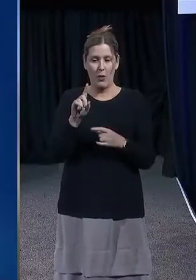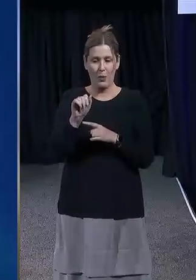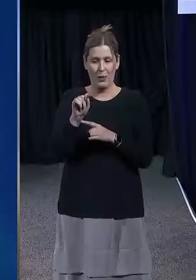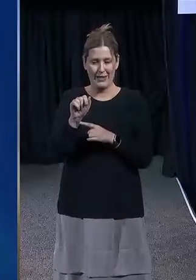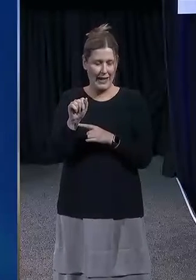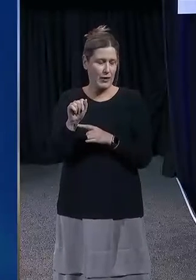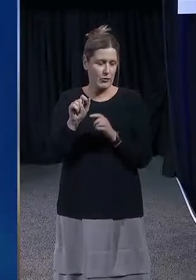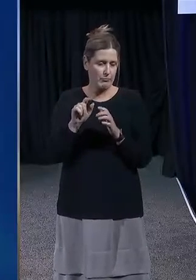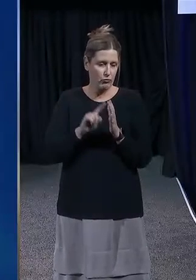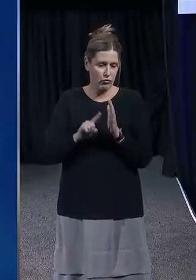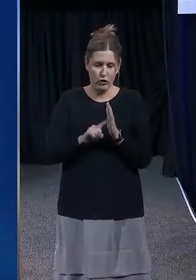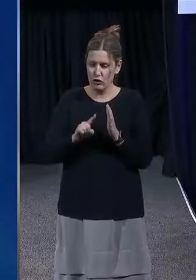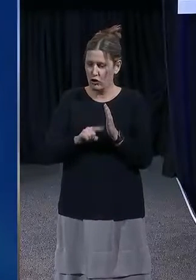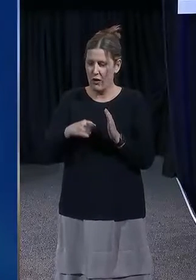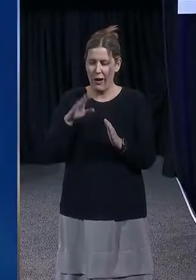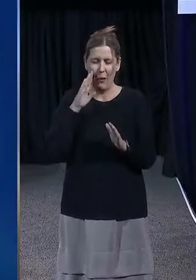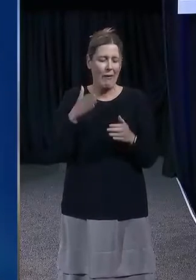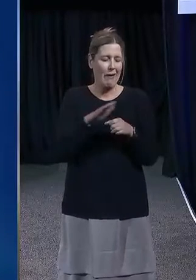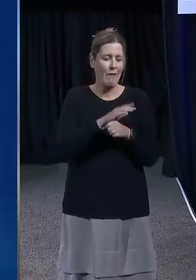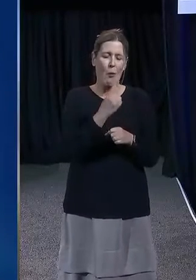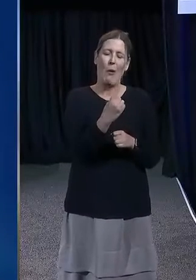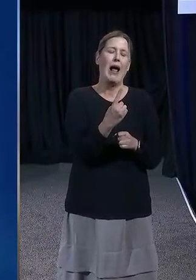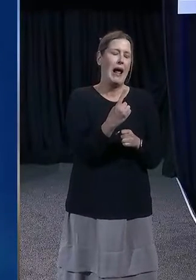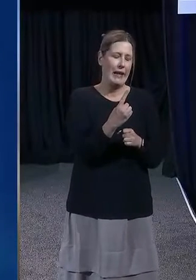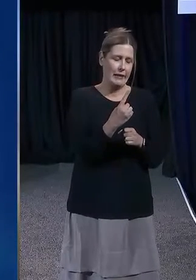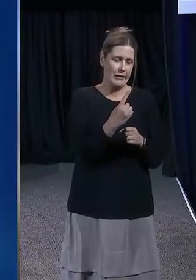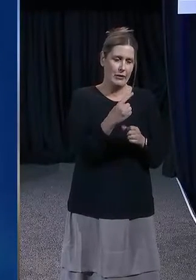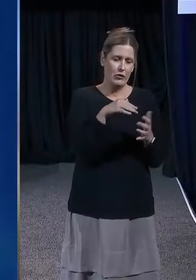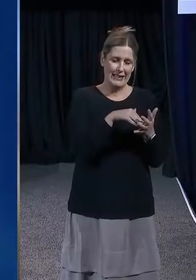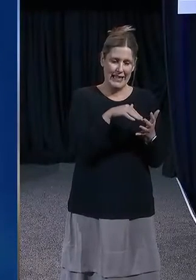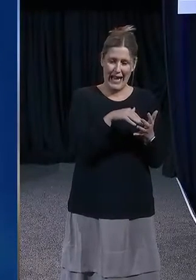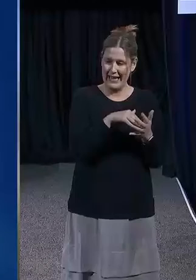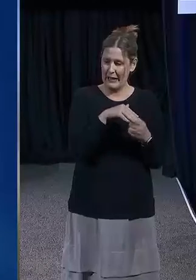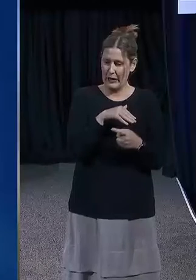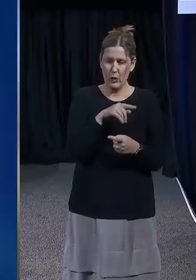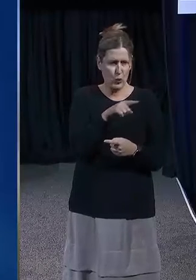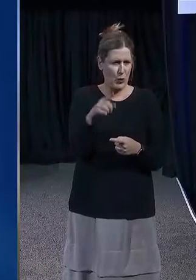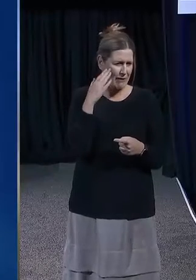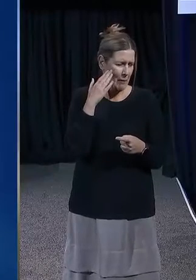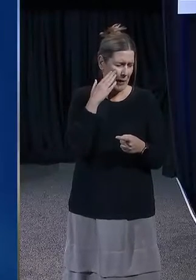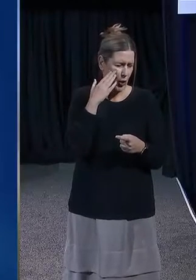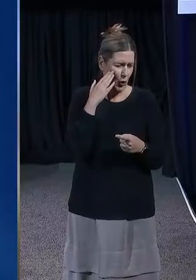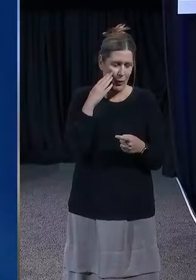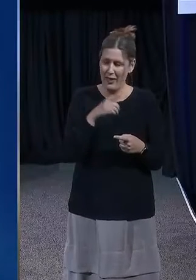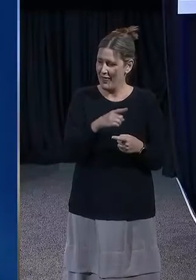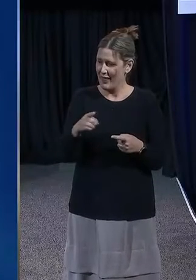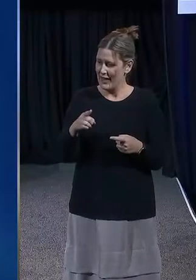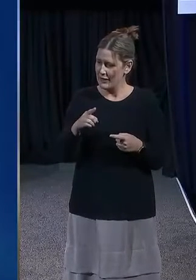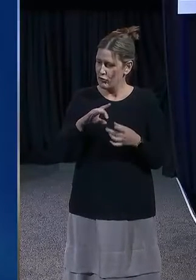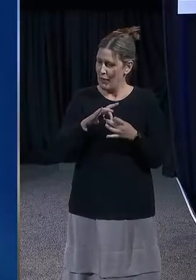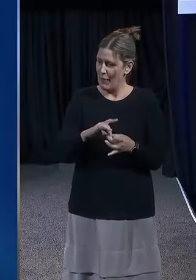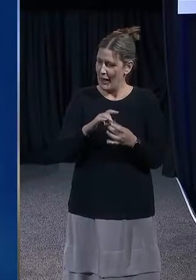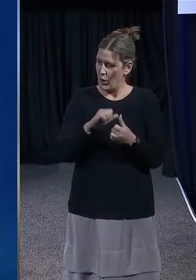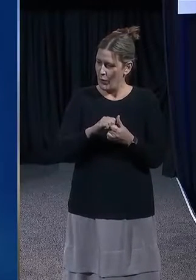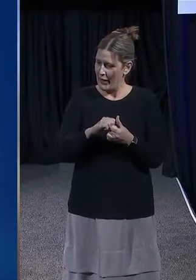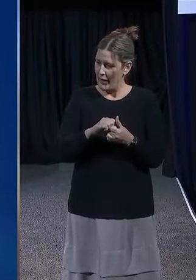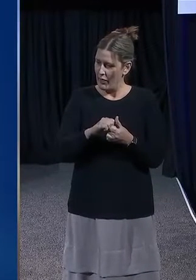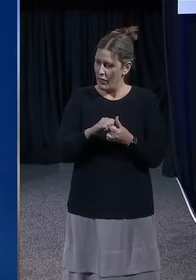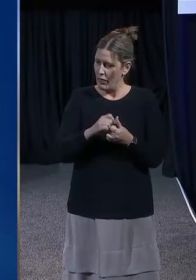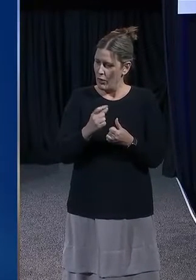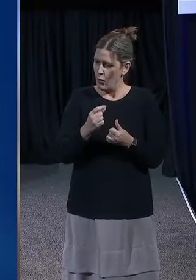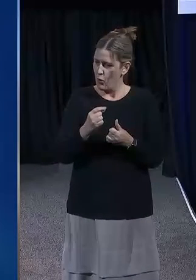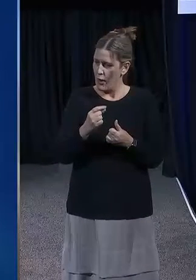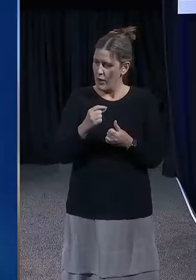I'm just going to do one study because you are familiar with it. This is a study from demography, and it was done by a group of physicians who did